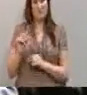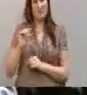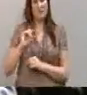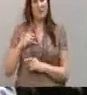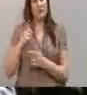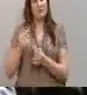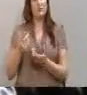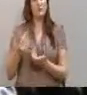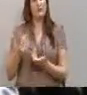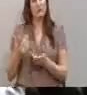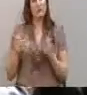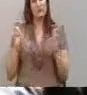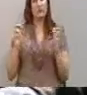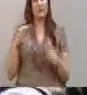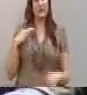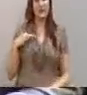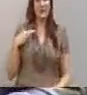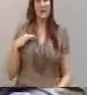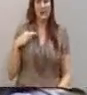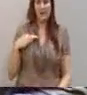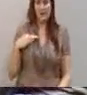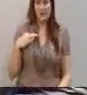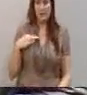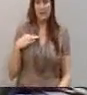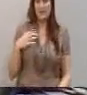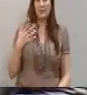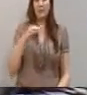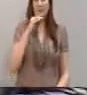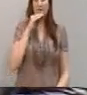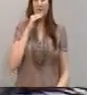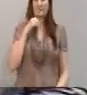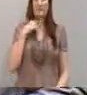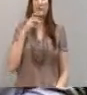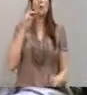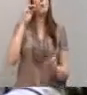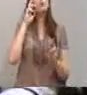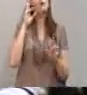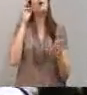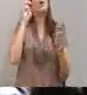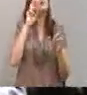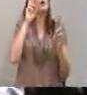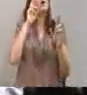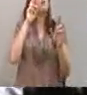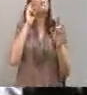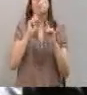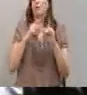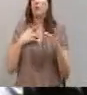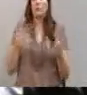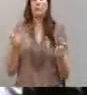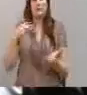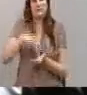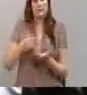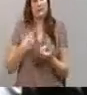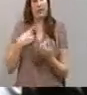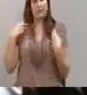that, of velleity, of merely wishing, hoping, rather than mastering the strength